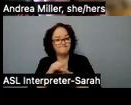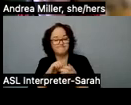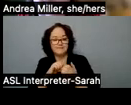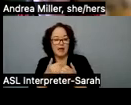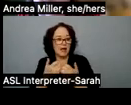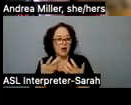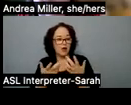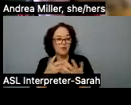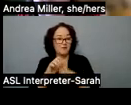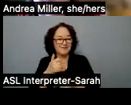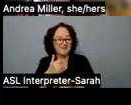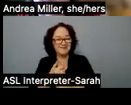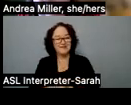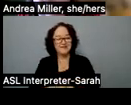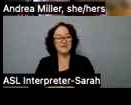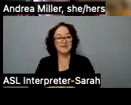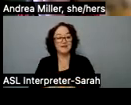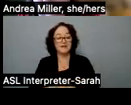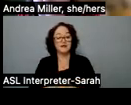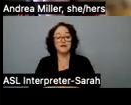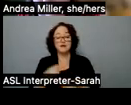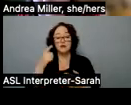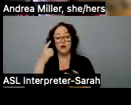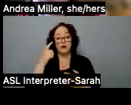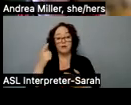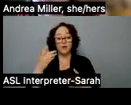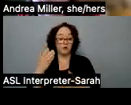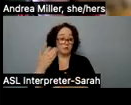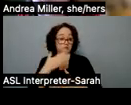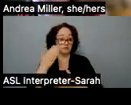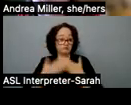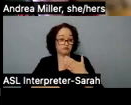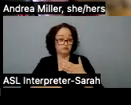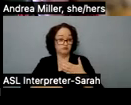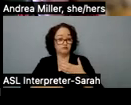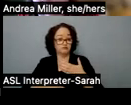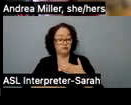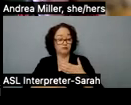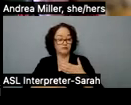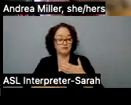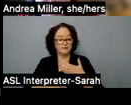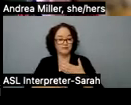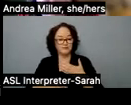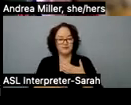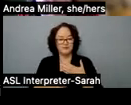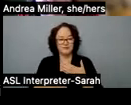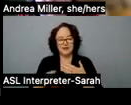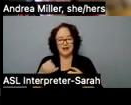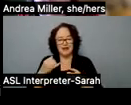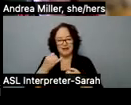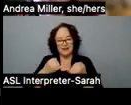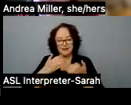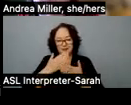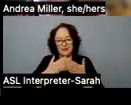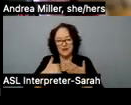in closing, I just want to say that, just want to read this last piece as we close